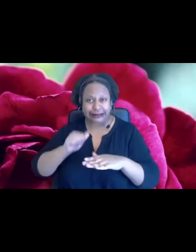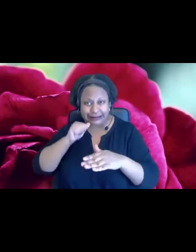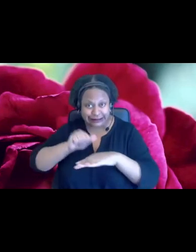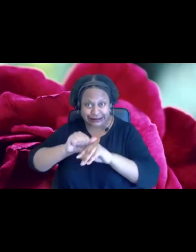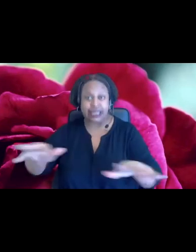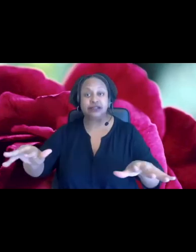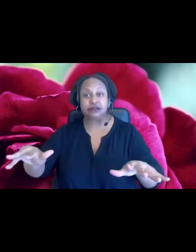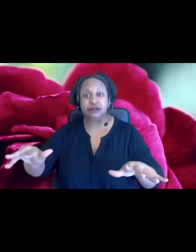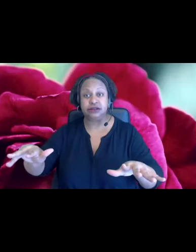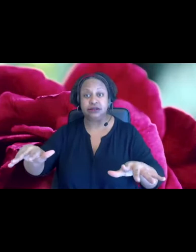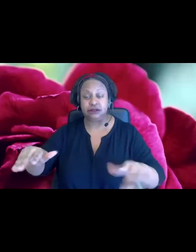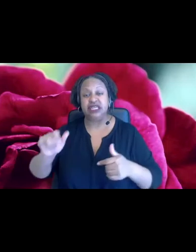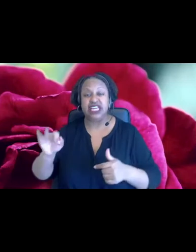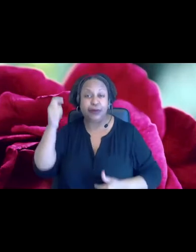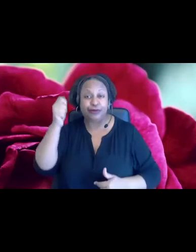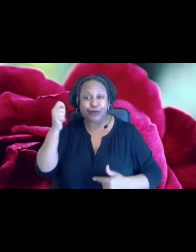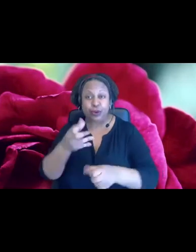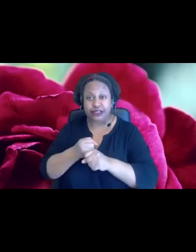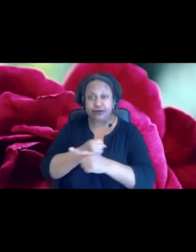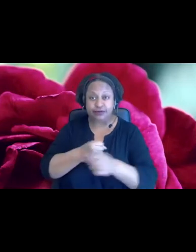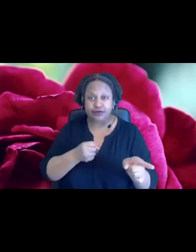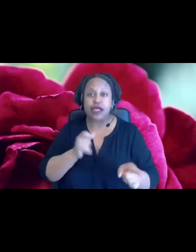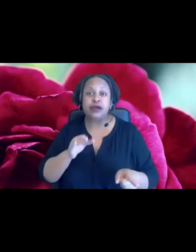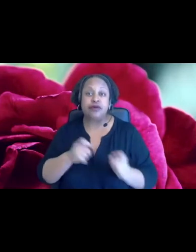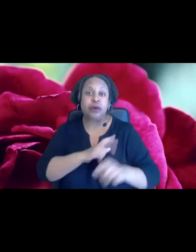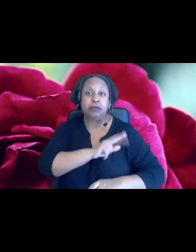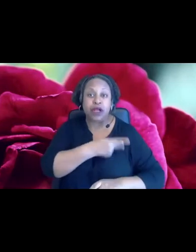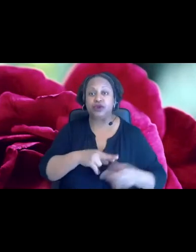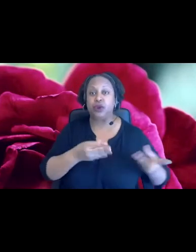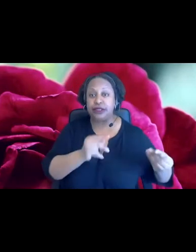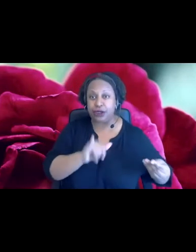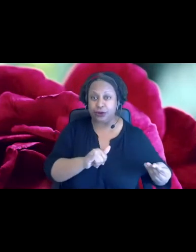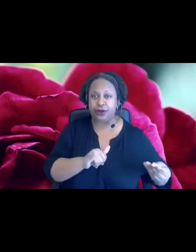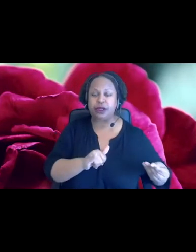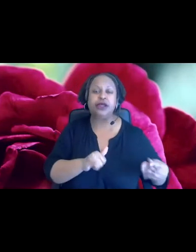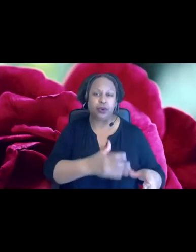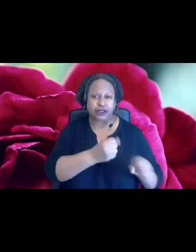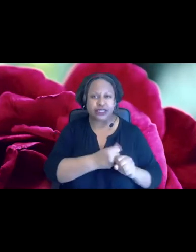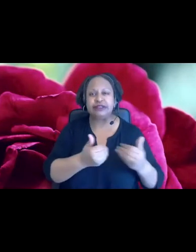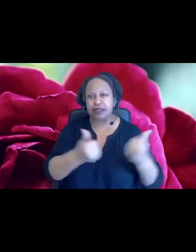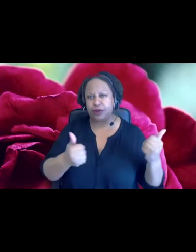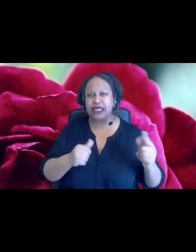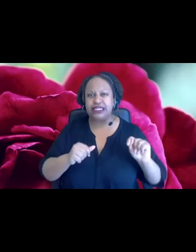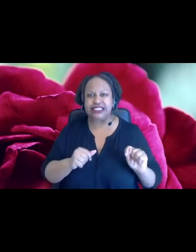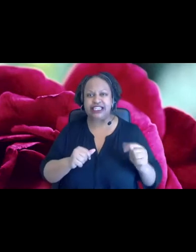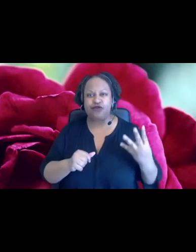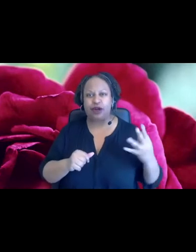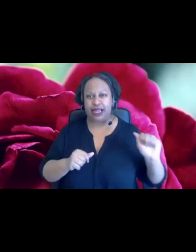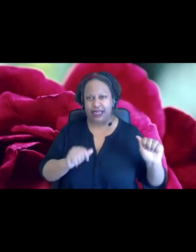And if you received anything from a province or territory, you would receive a separate T4A